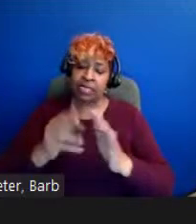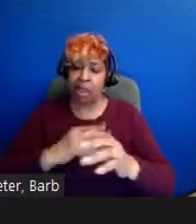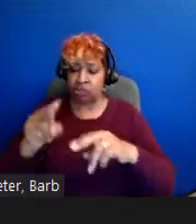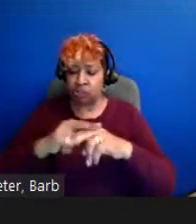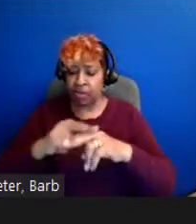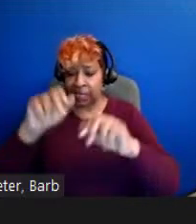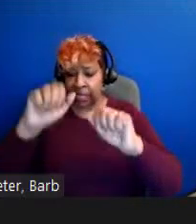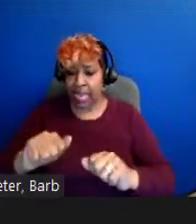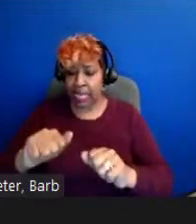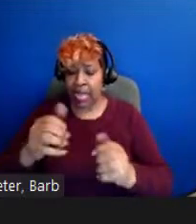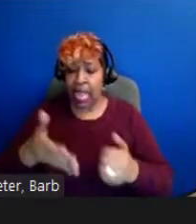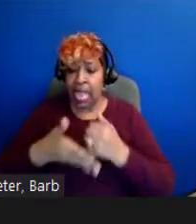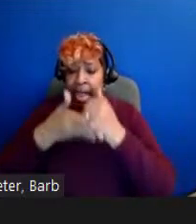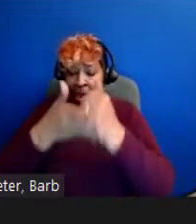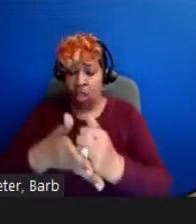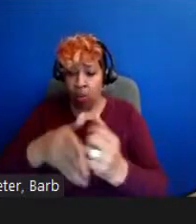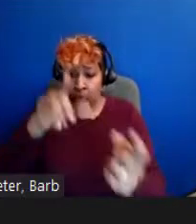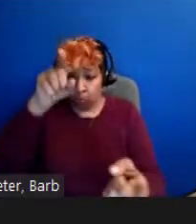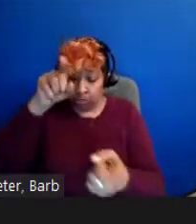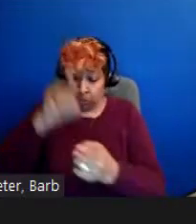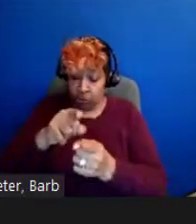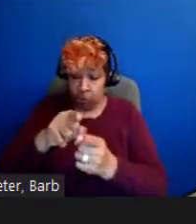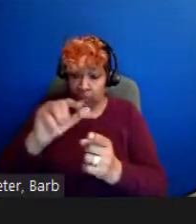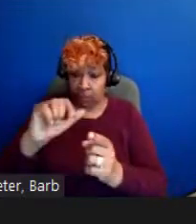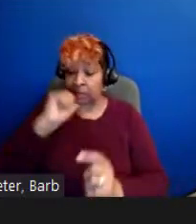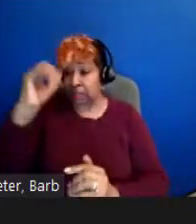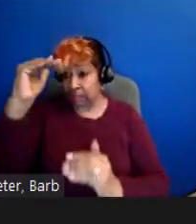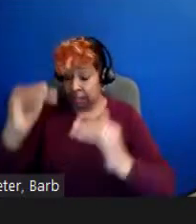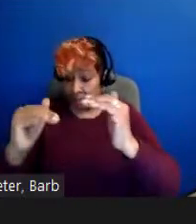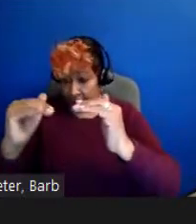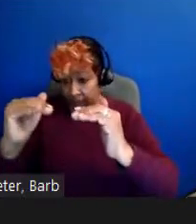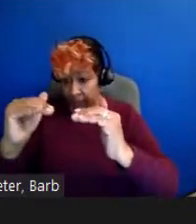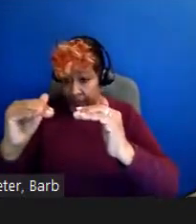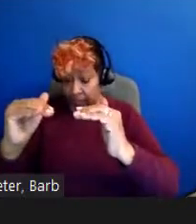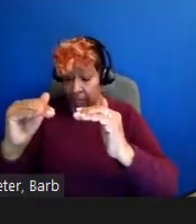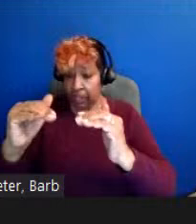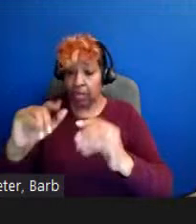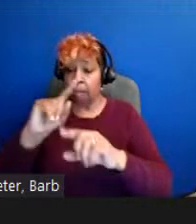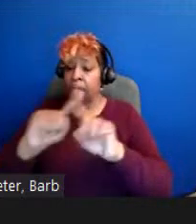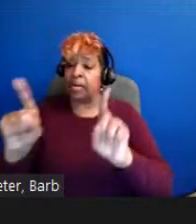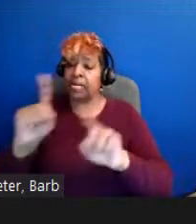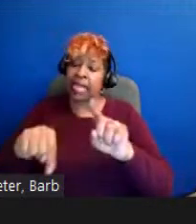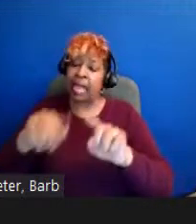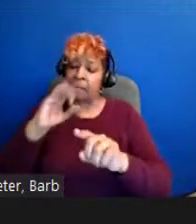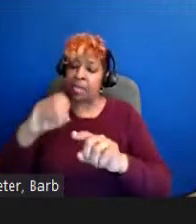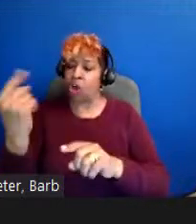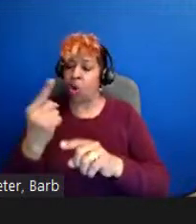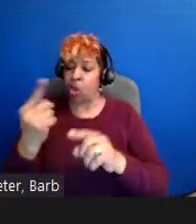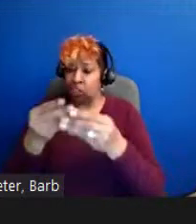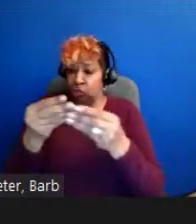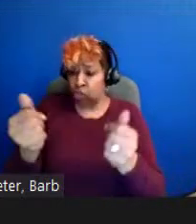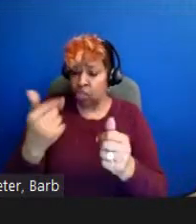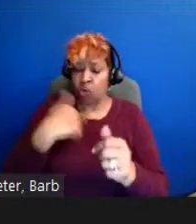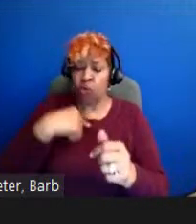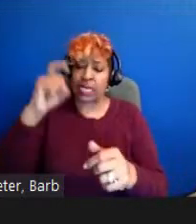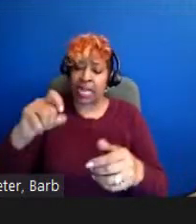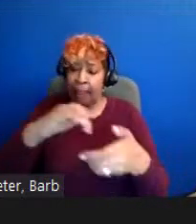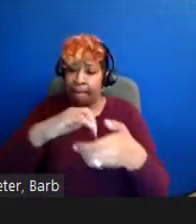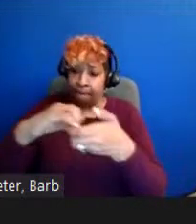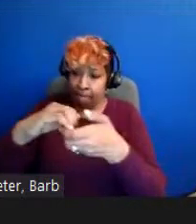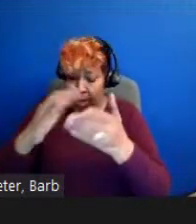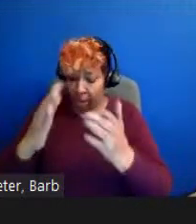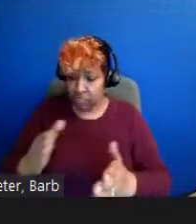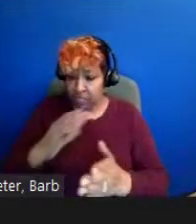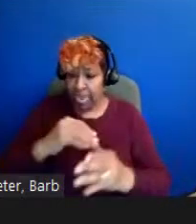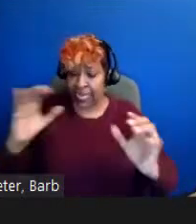inequity, but cannot be the only solution to equity here in the city. We need partners and we need actions that are